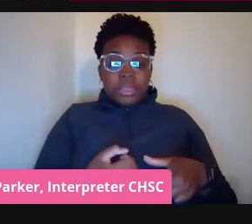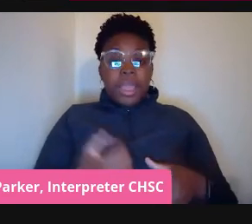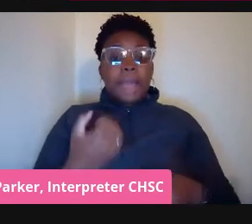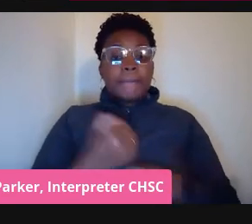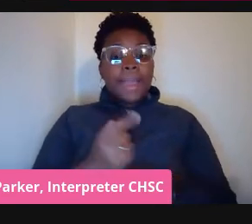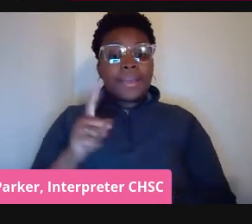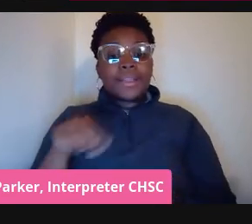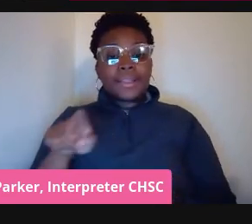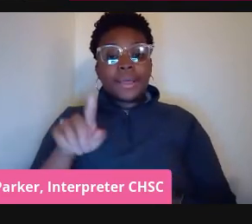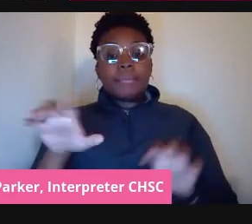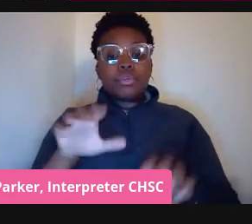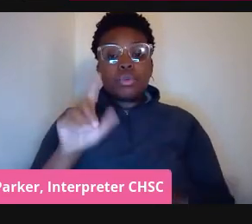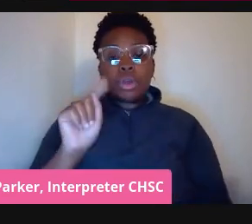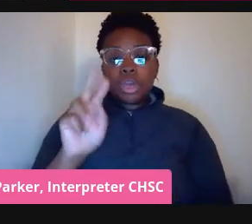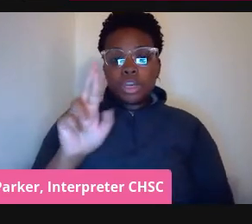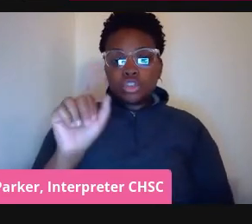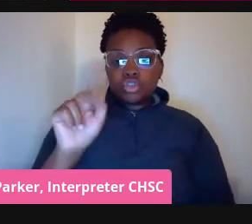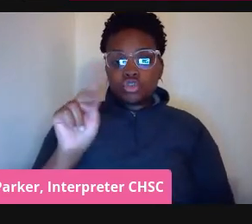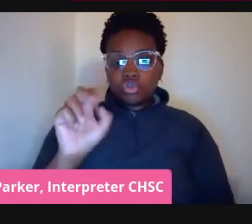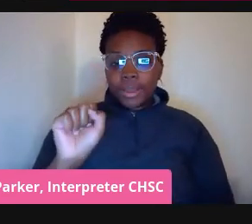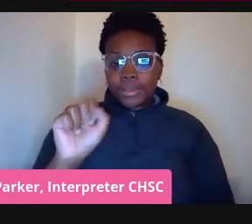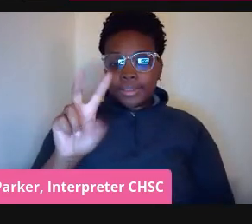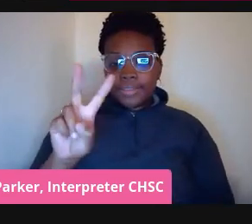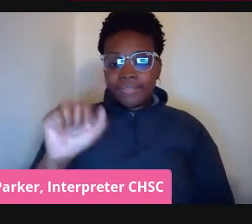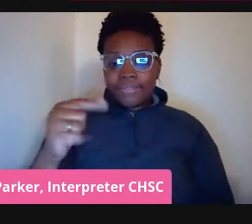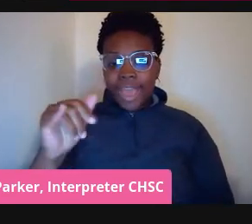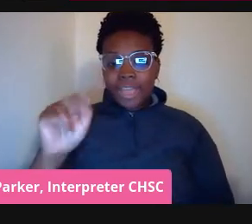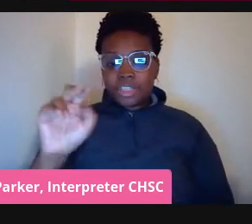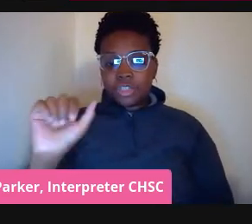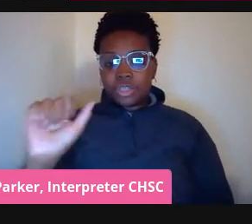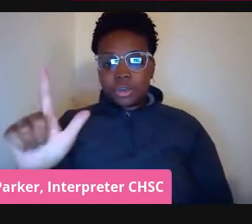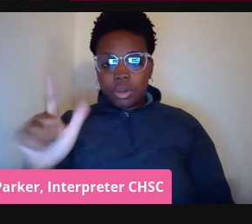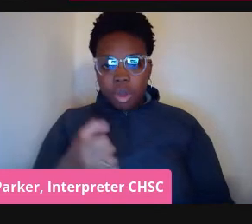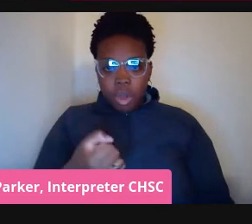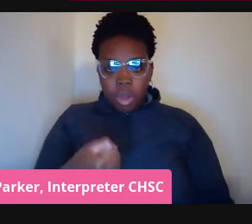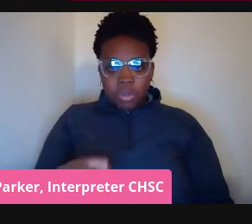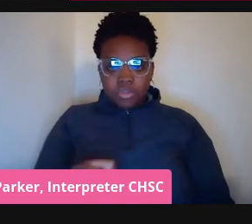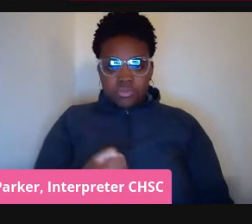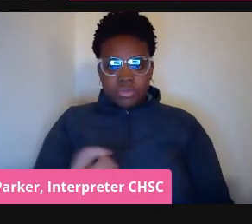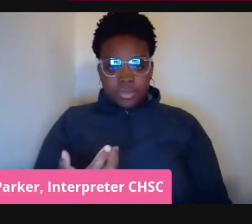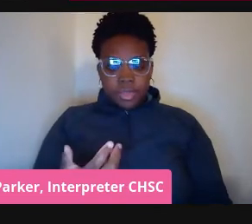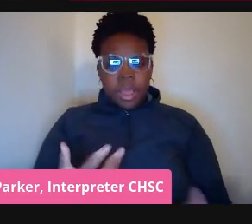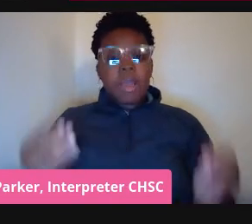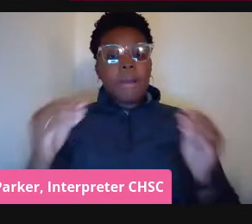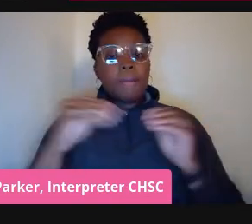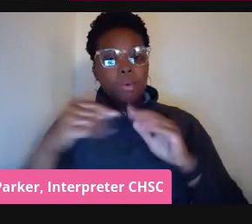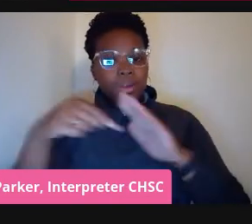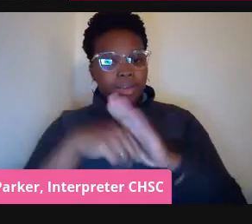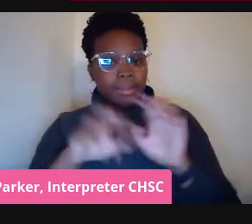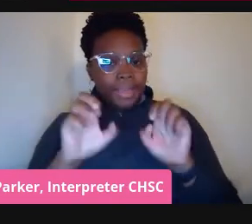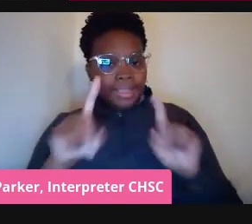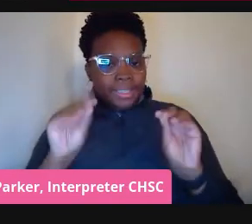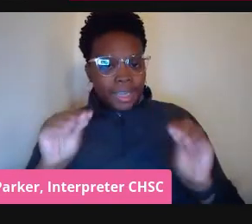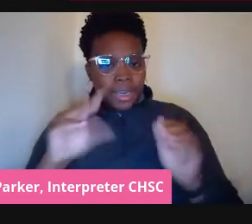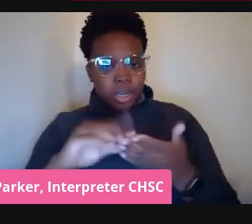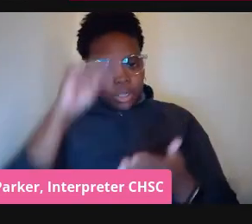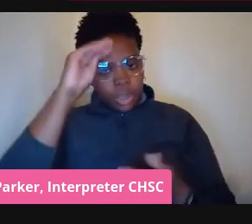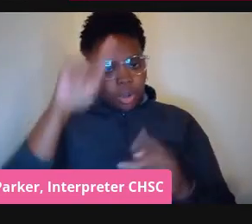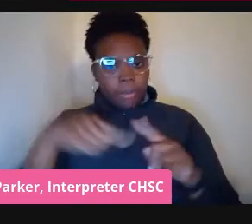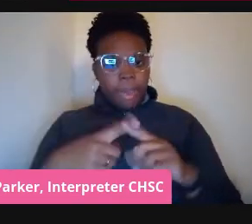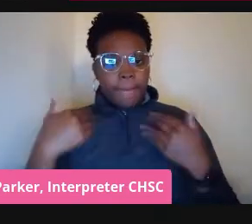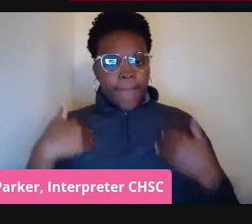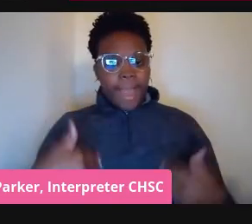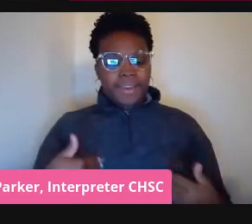a transvaginal ultrasound so that you can be more educated about what's going on with your body and maybe not just take one